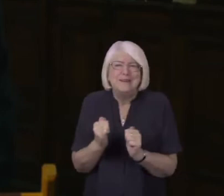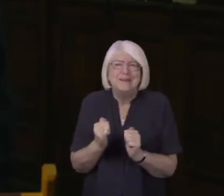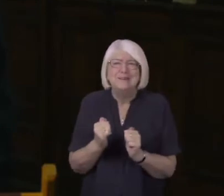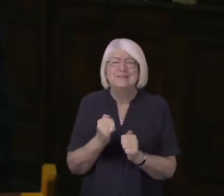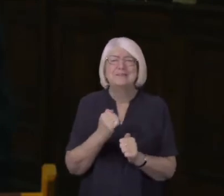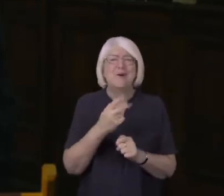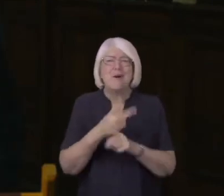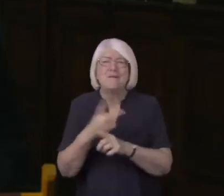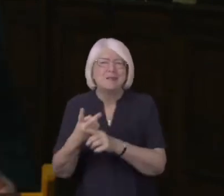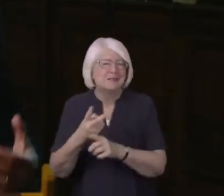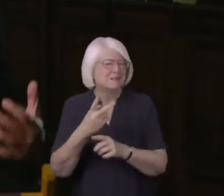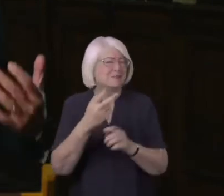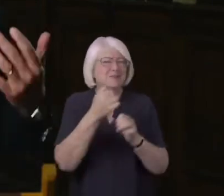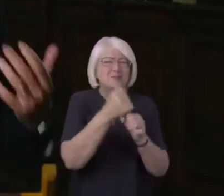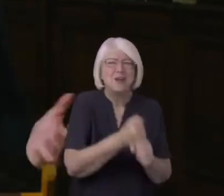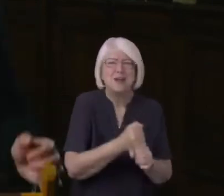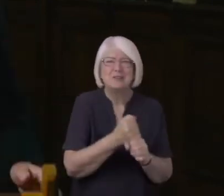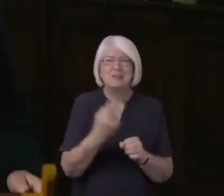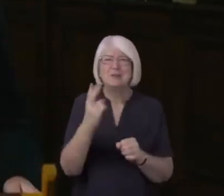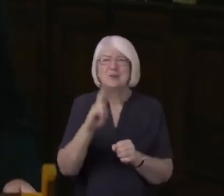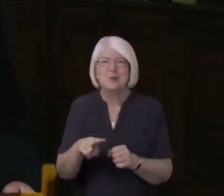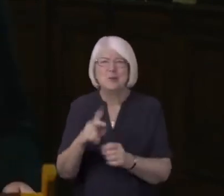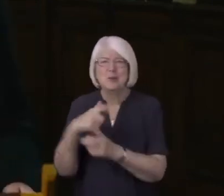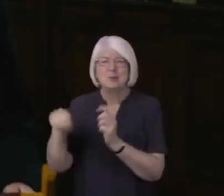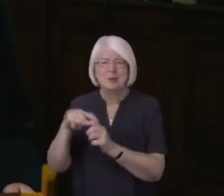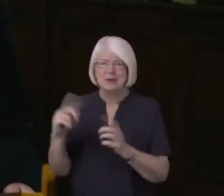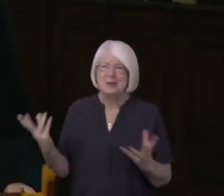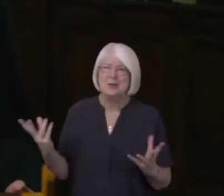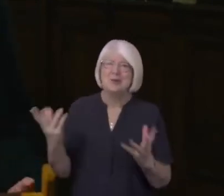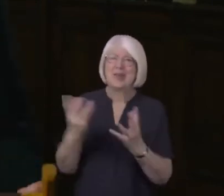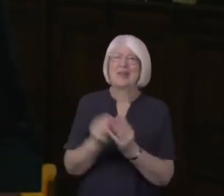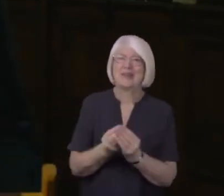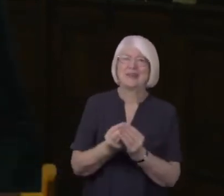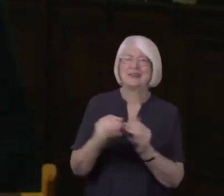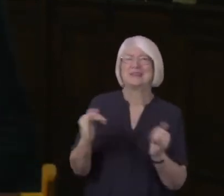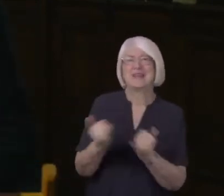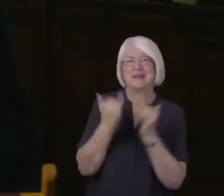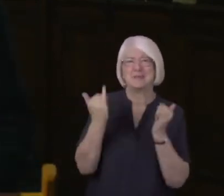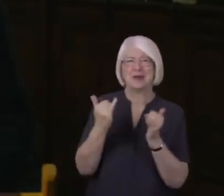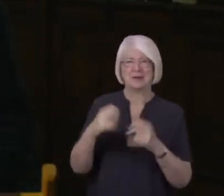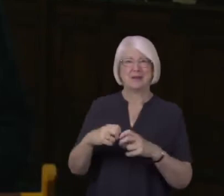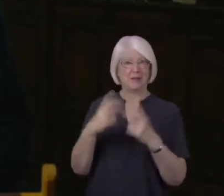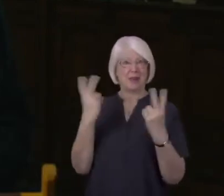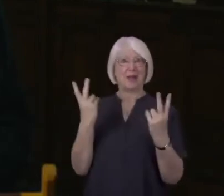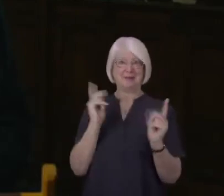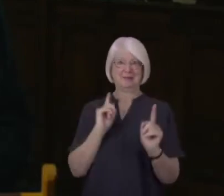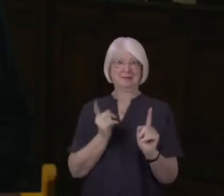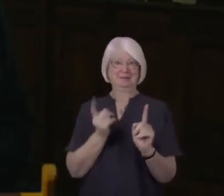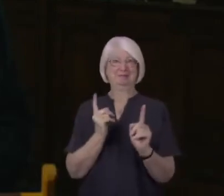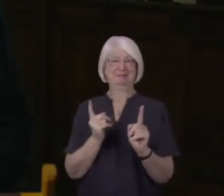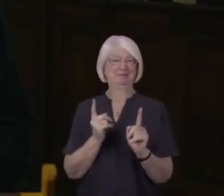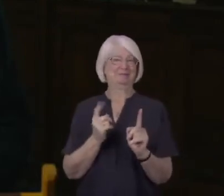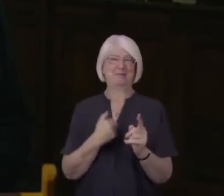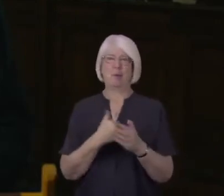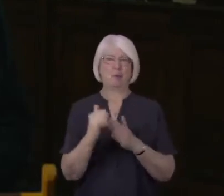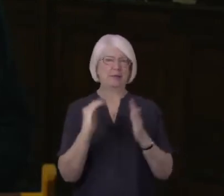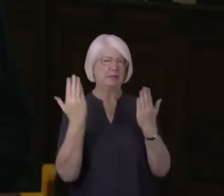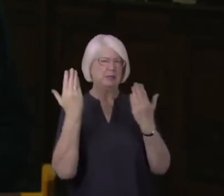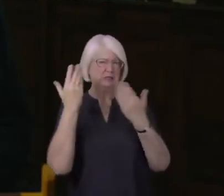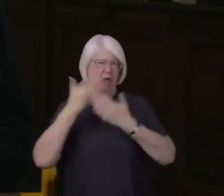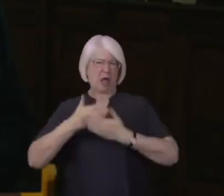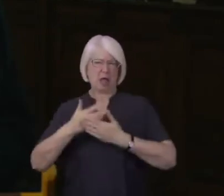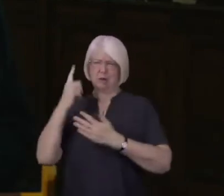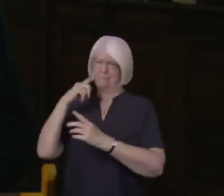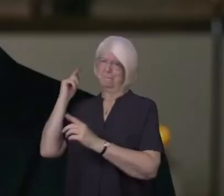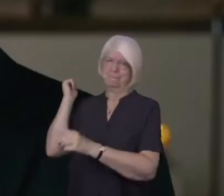schools, and communities to celebrate the light that always overcomes